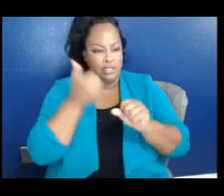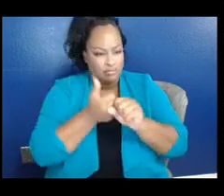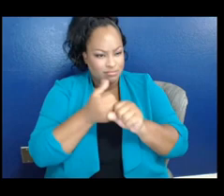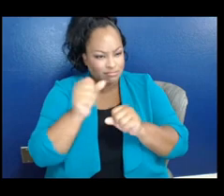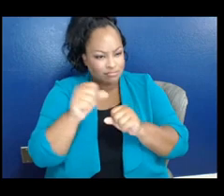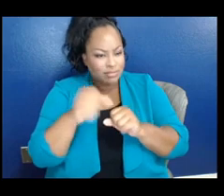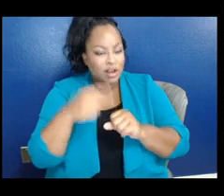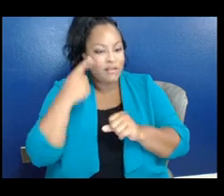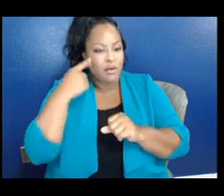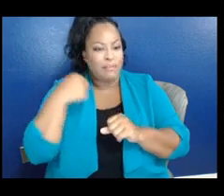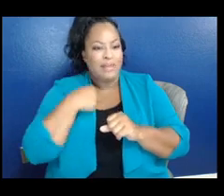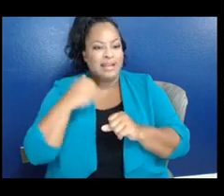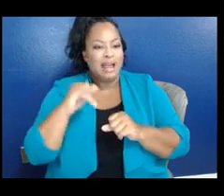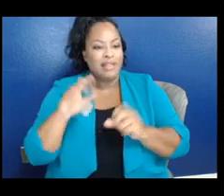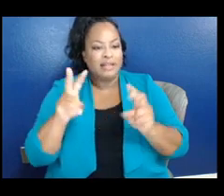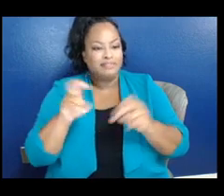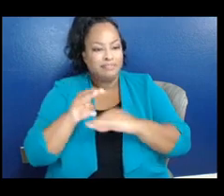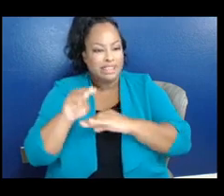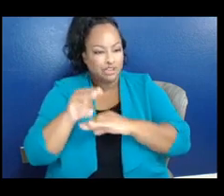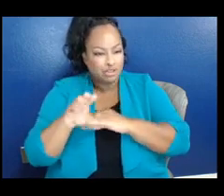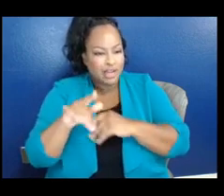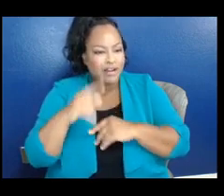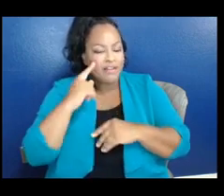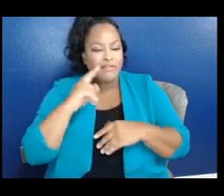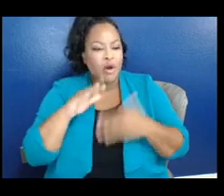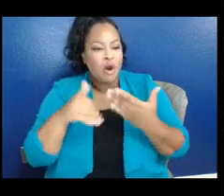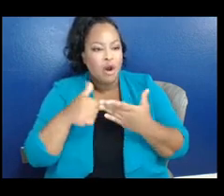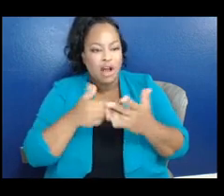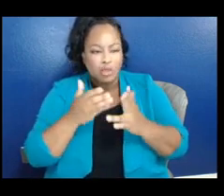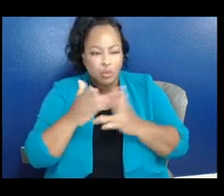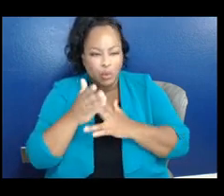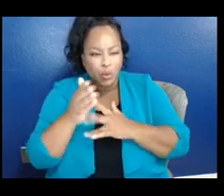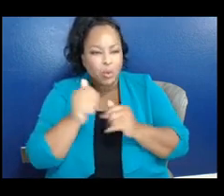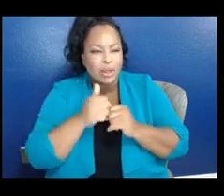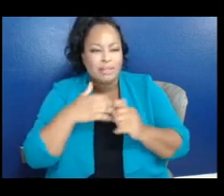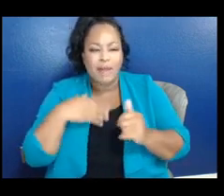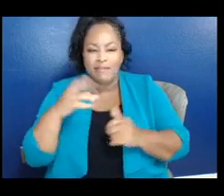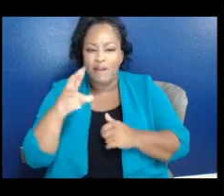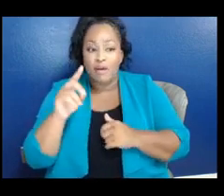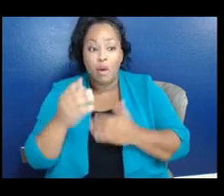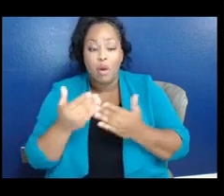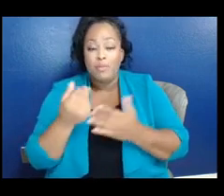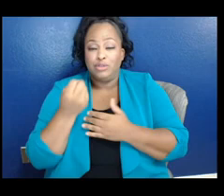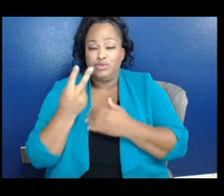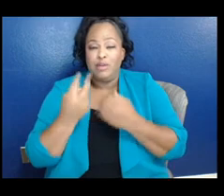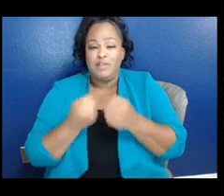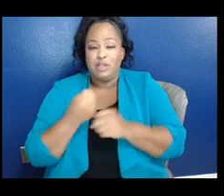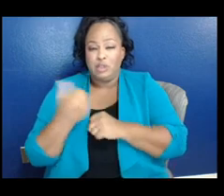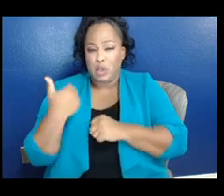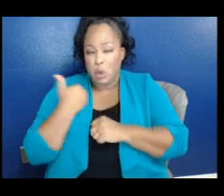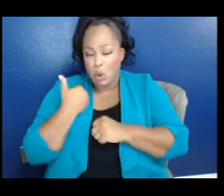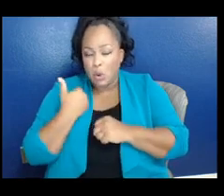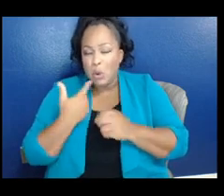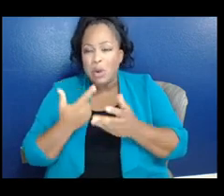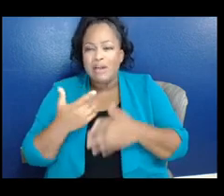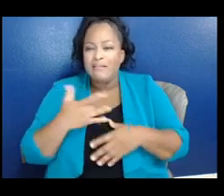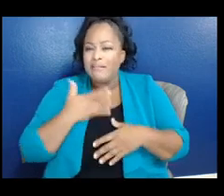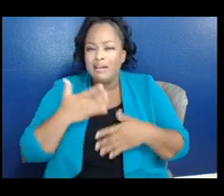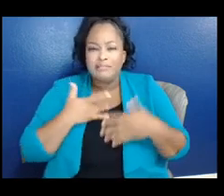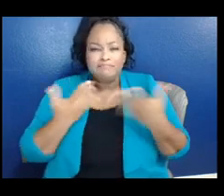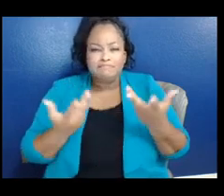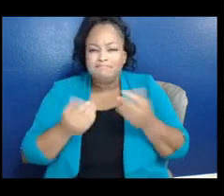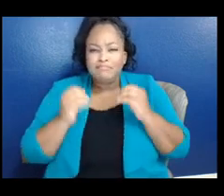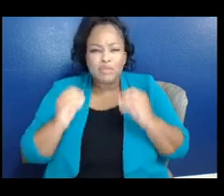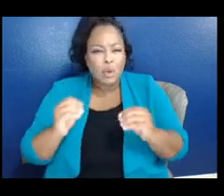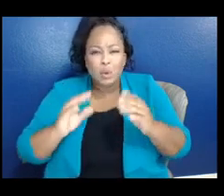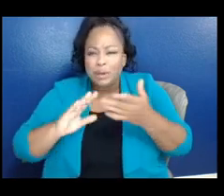was for me now ministry. And for all that I went through with my fibroids almost 12 years ago and feeling like